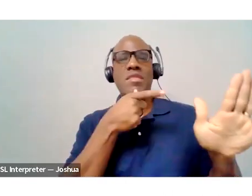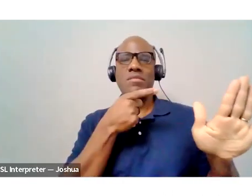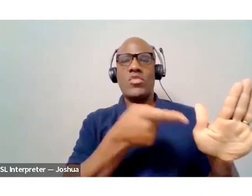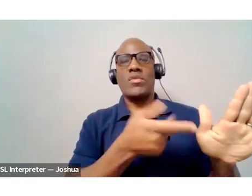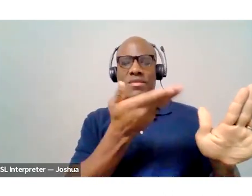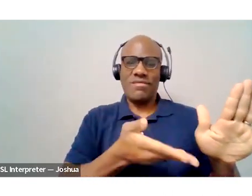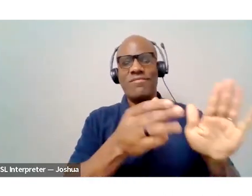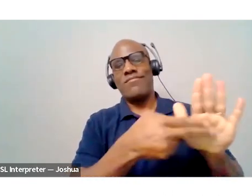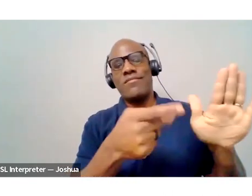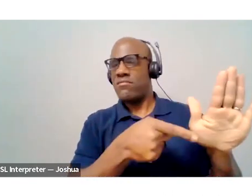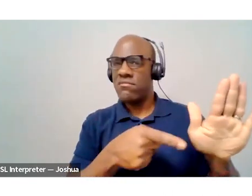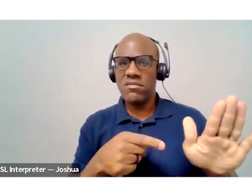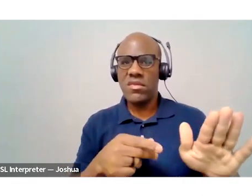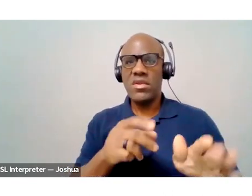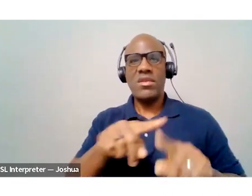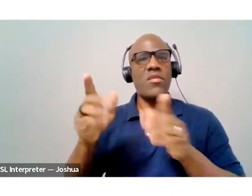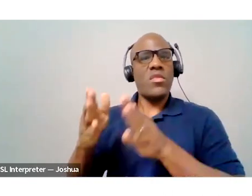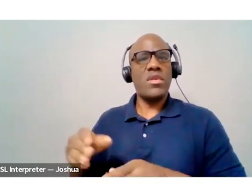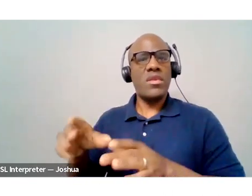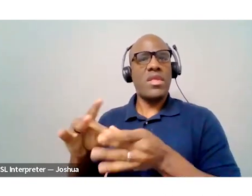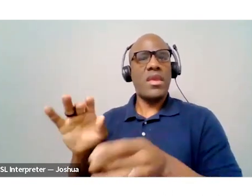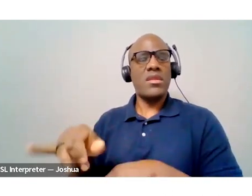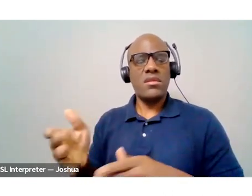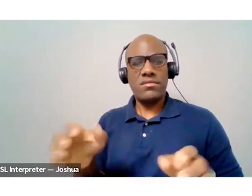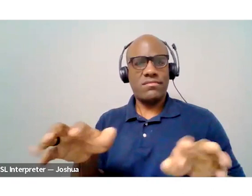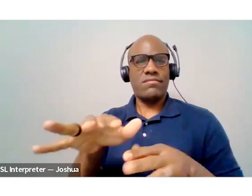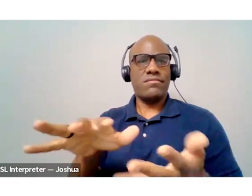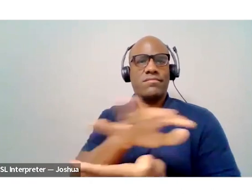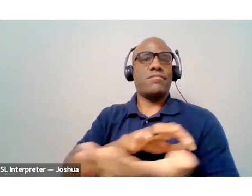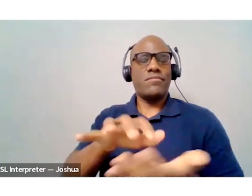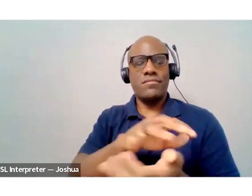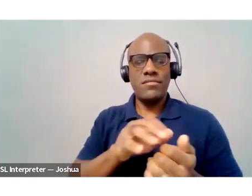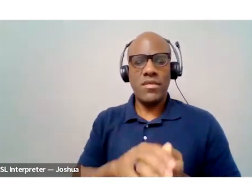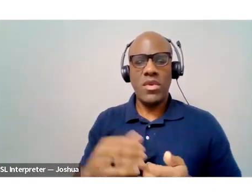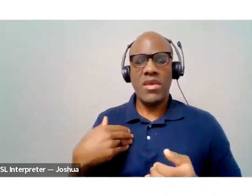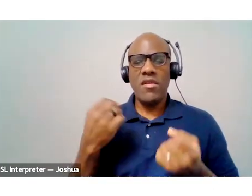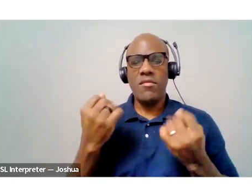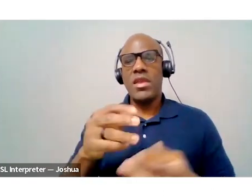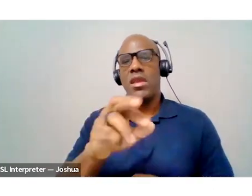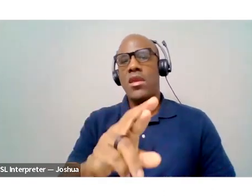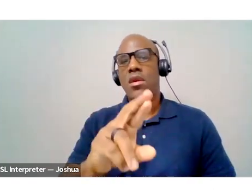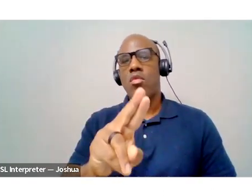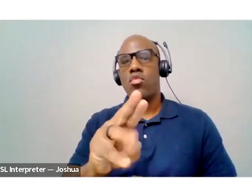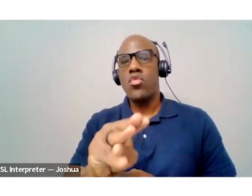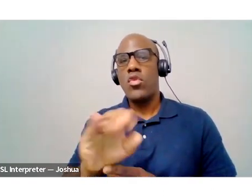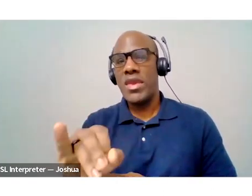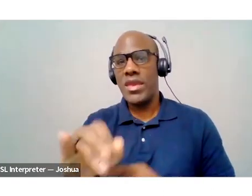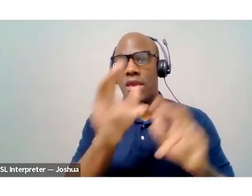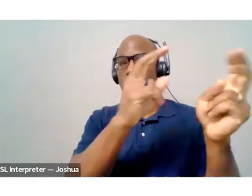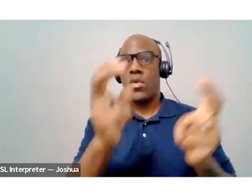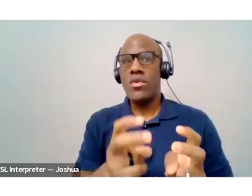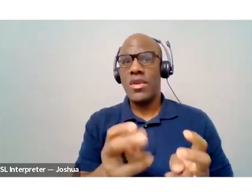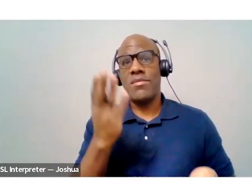have been a lot of writings about how the Rumi quotes that we have out into the world might not be Rumi quotes, and